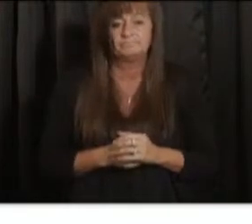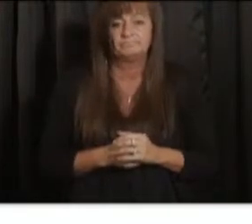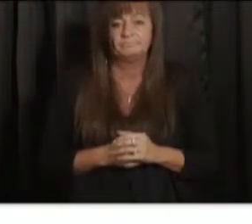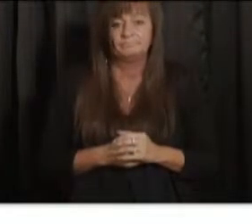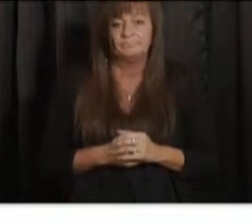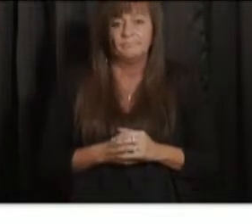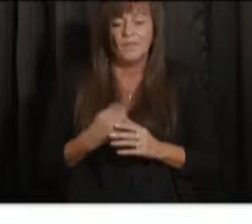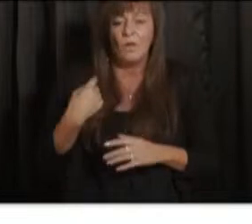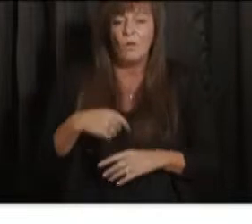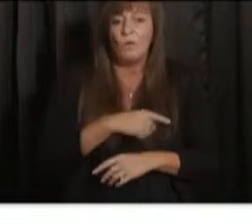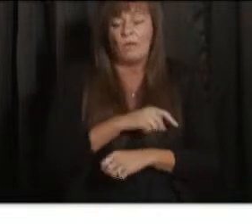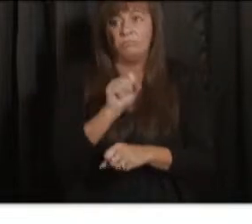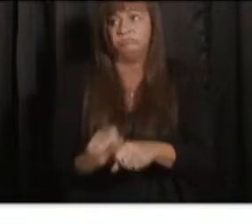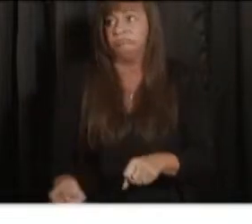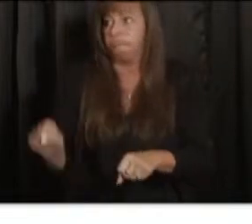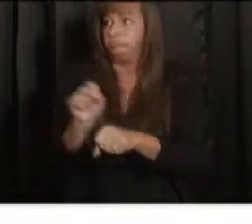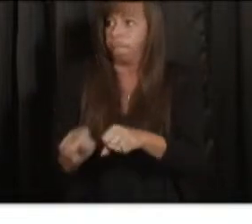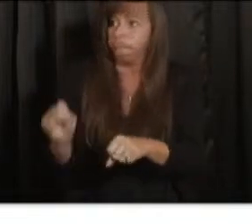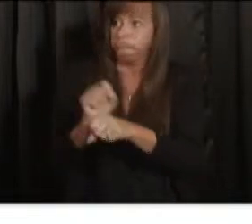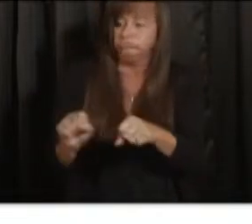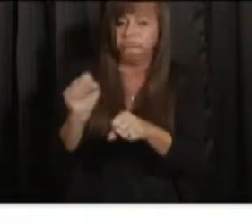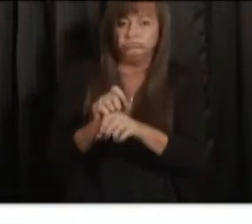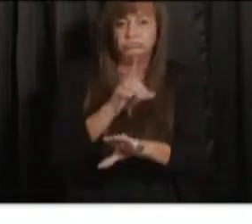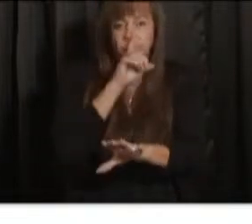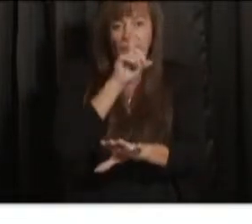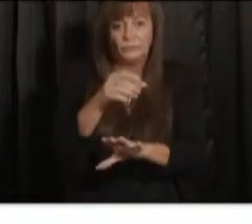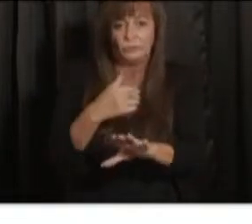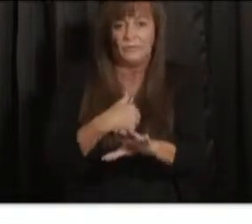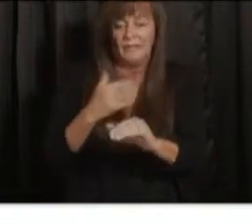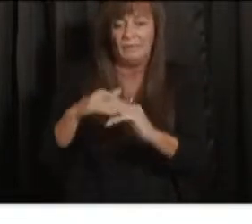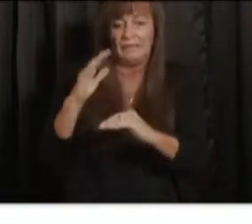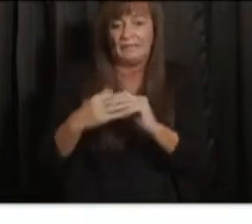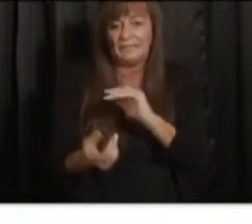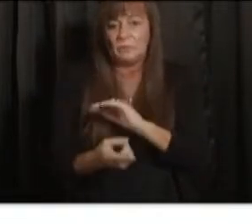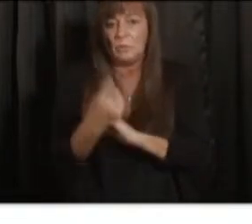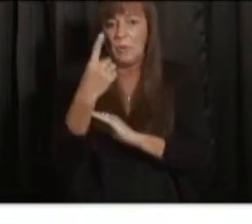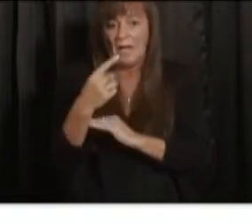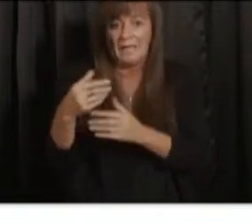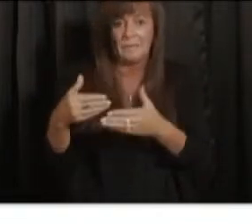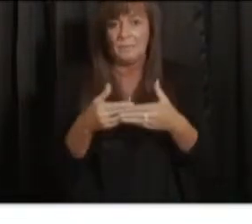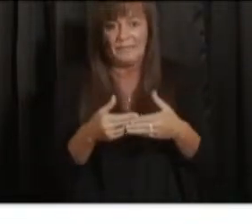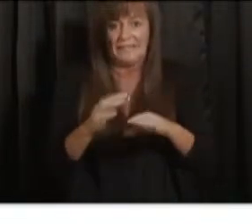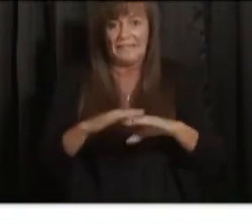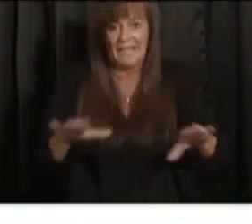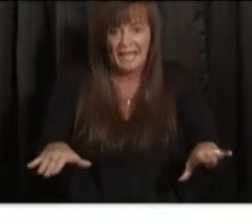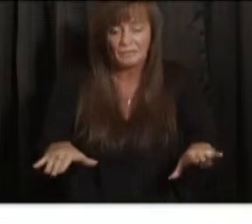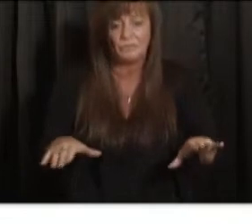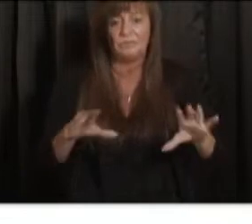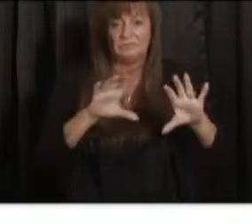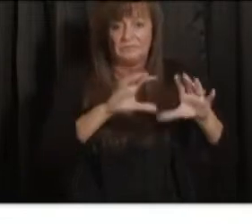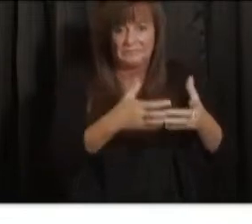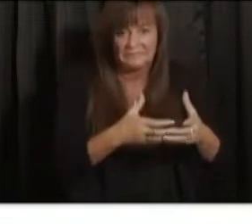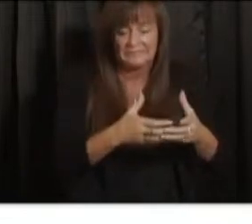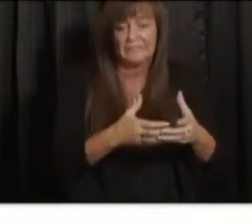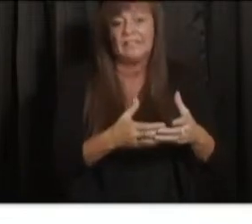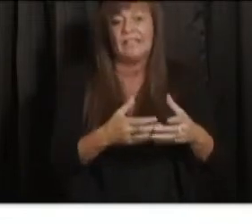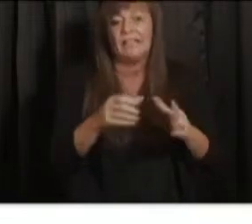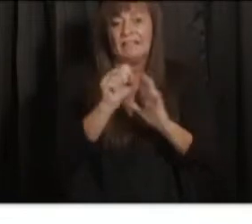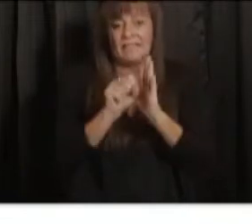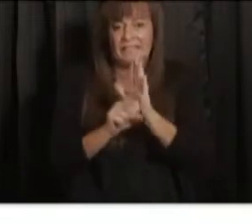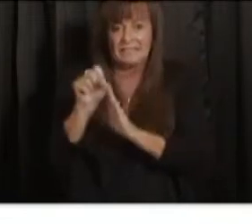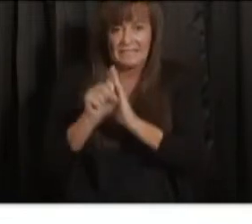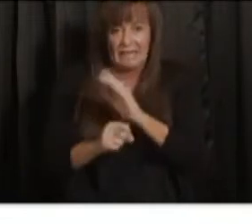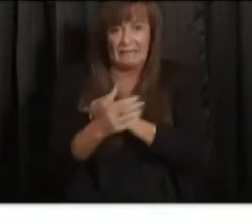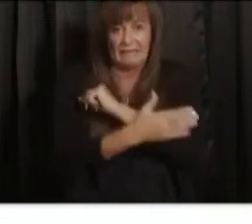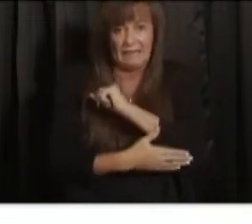We are working hard to make sure that we've got at least one pediatric vaccine clinic in every single county in the state and in